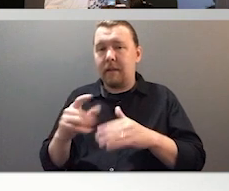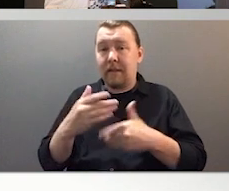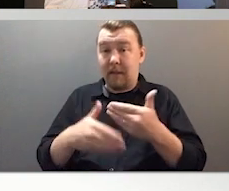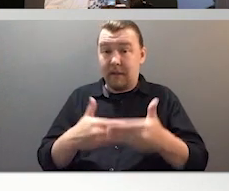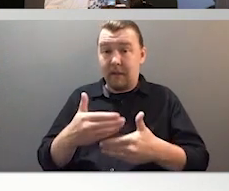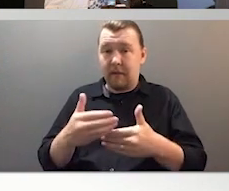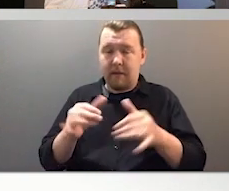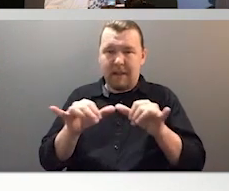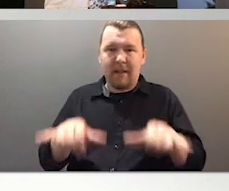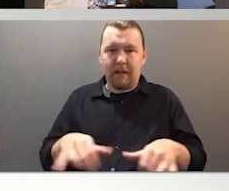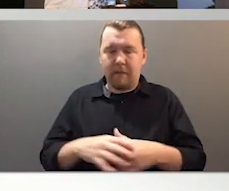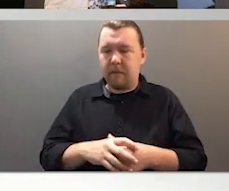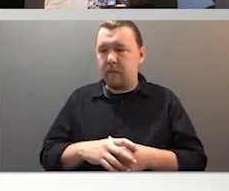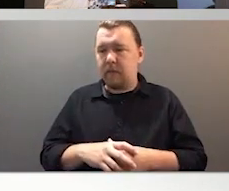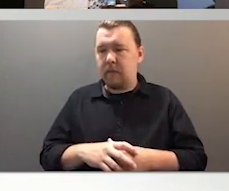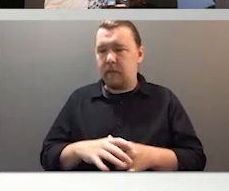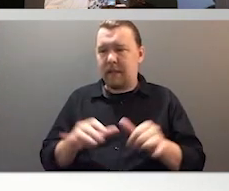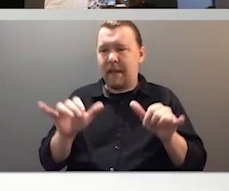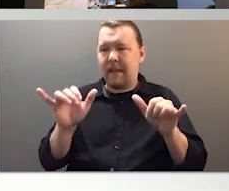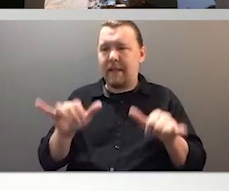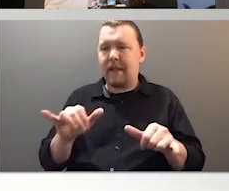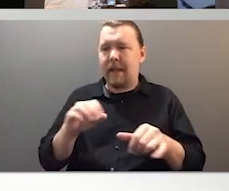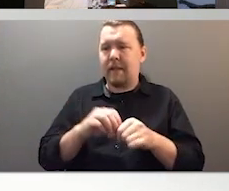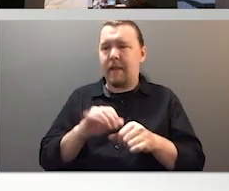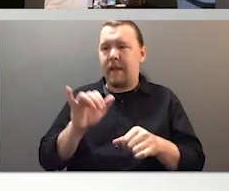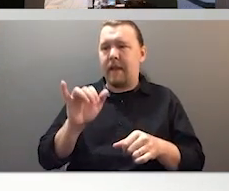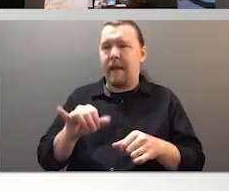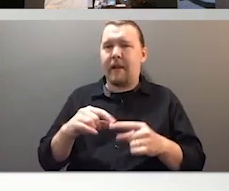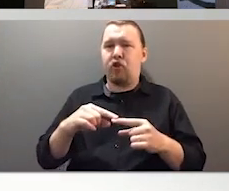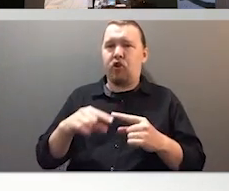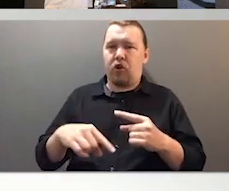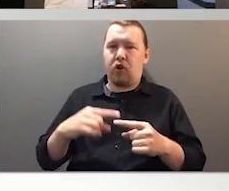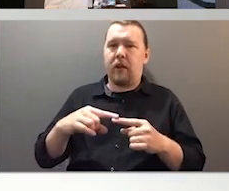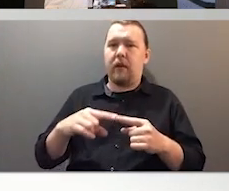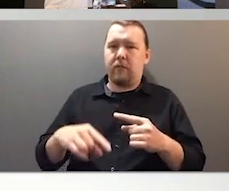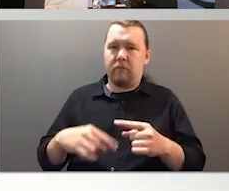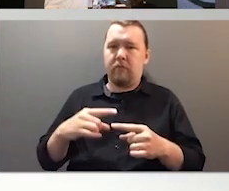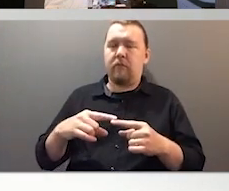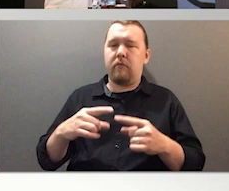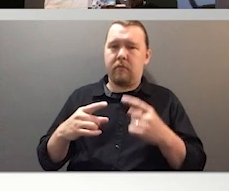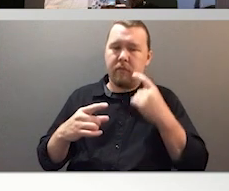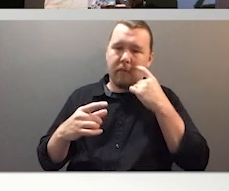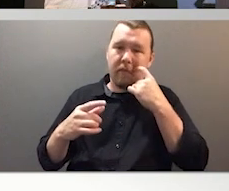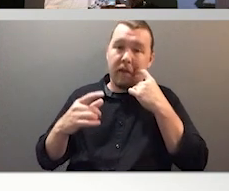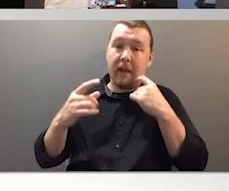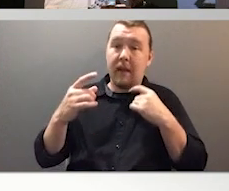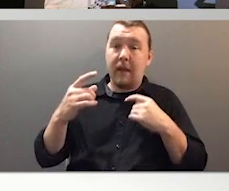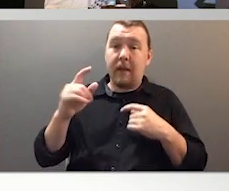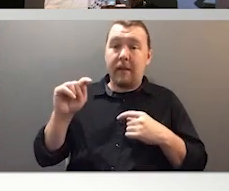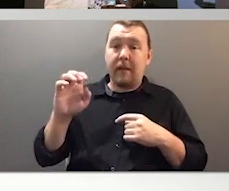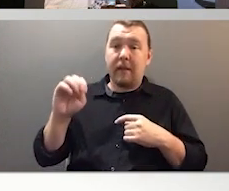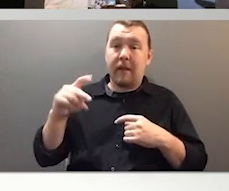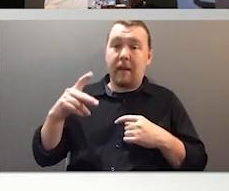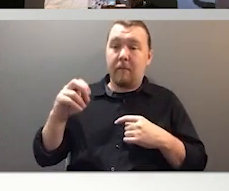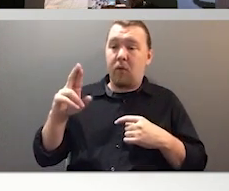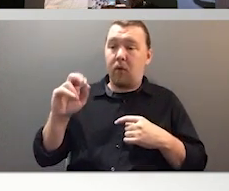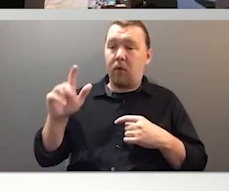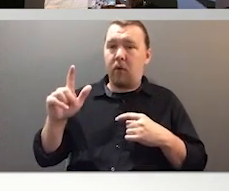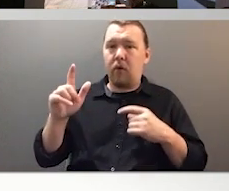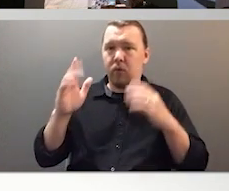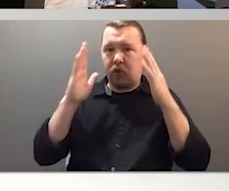it stays in this kind of circuit pattern. So the temporal lobe and higher, so that's the sides of your brain and